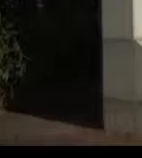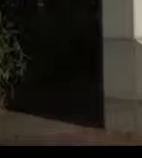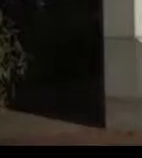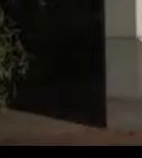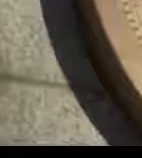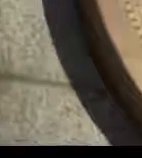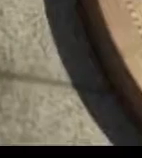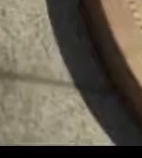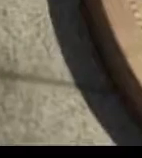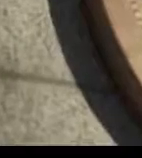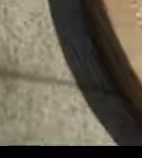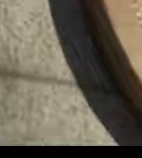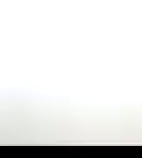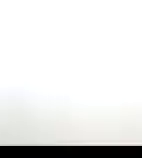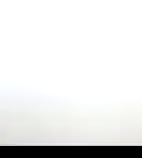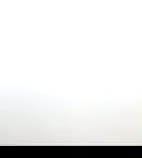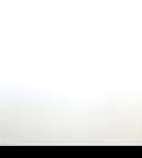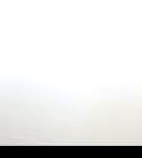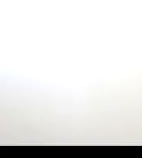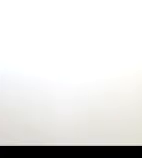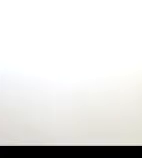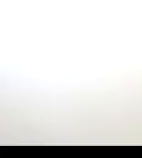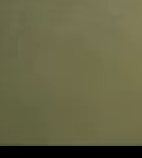Kids are not telling you since the yellow one.